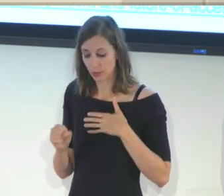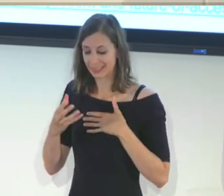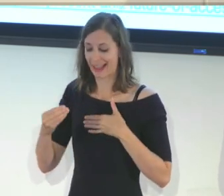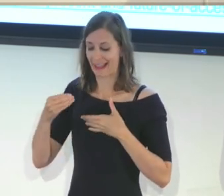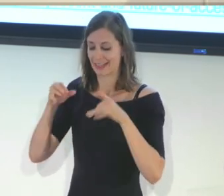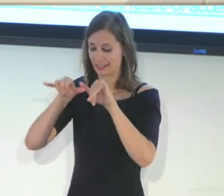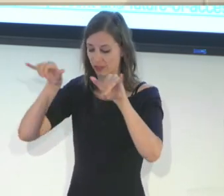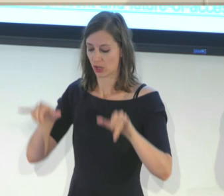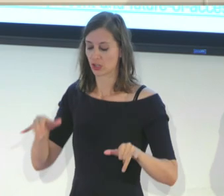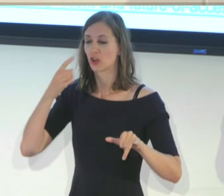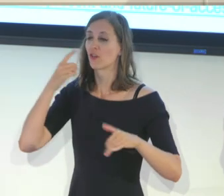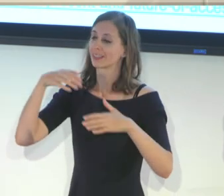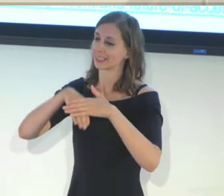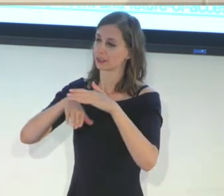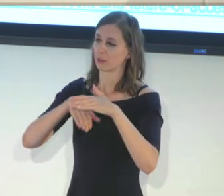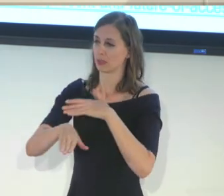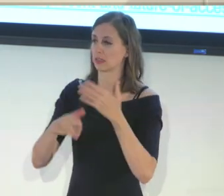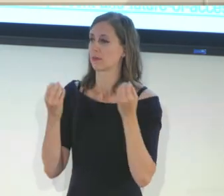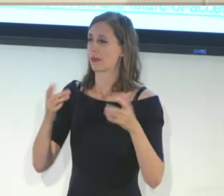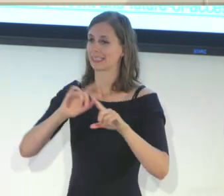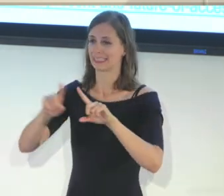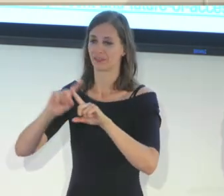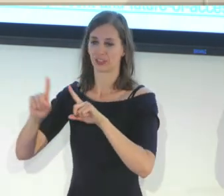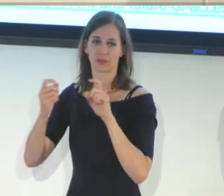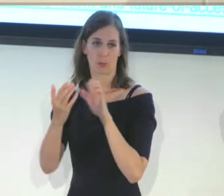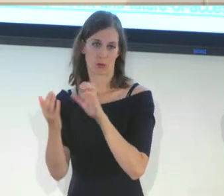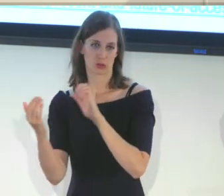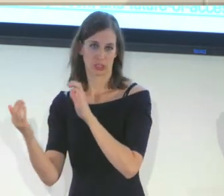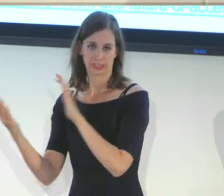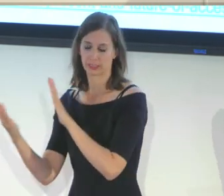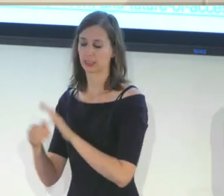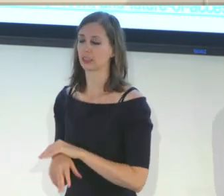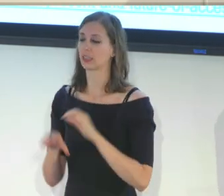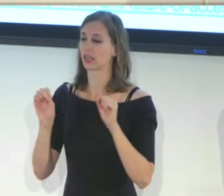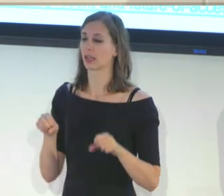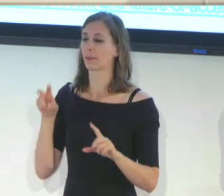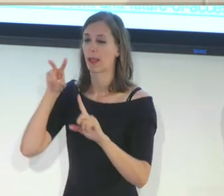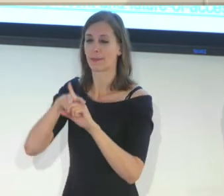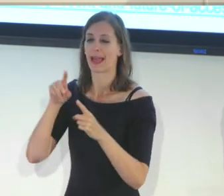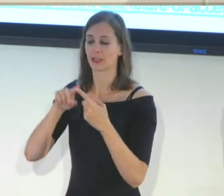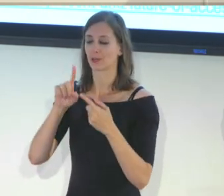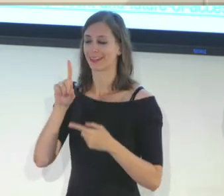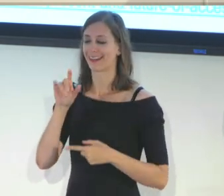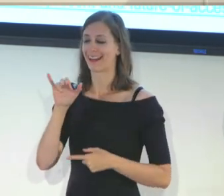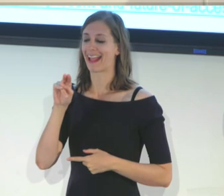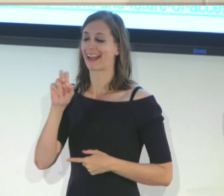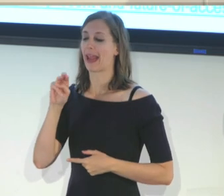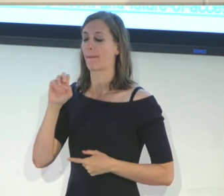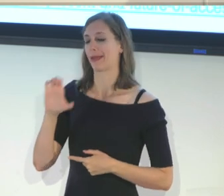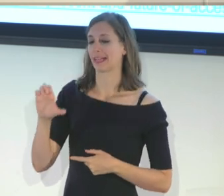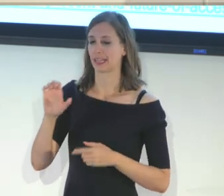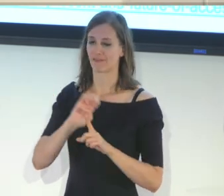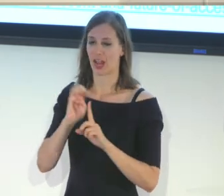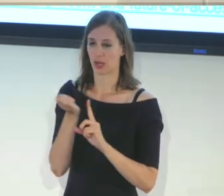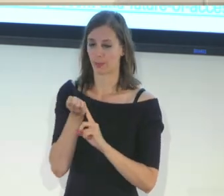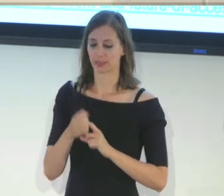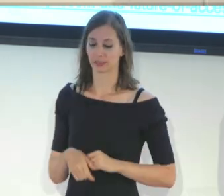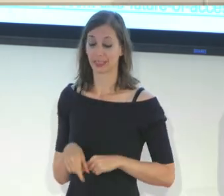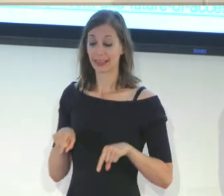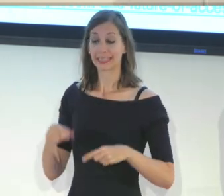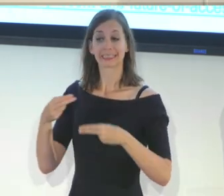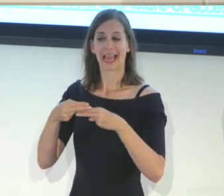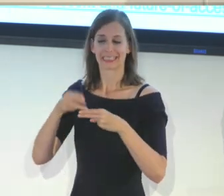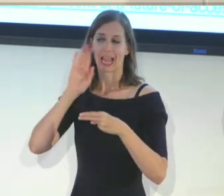accessibility in different ways that can be applied to these dynamic environments. And these slides, which I'll share out, have